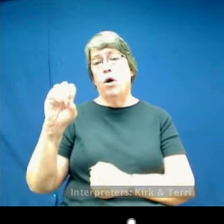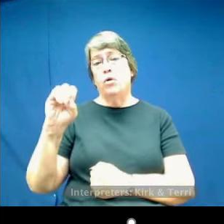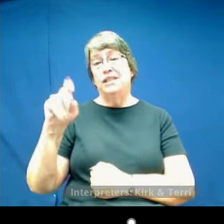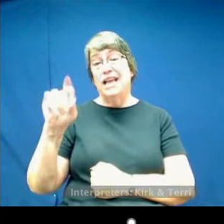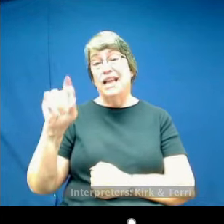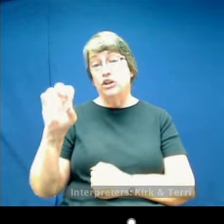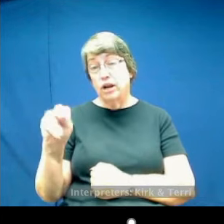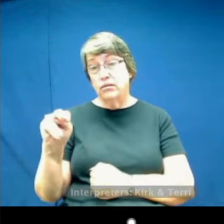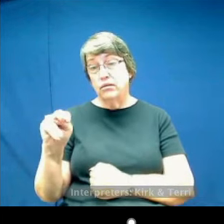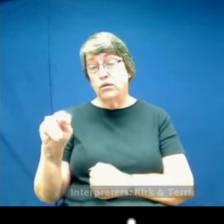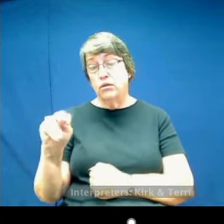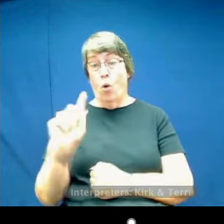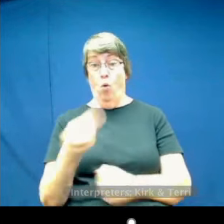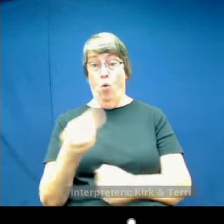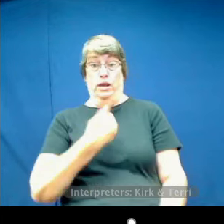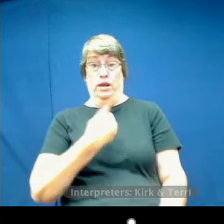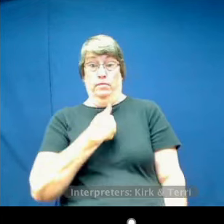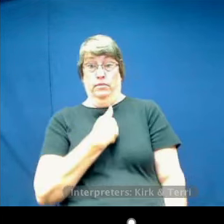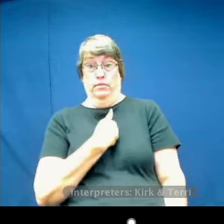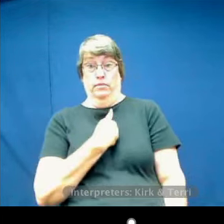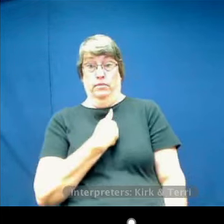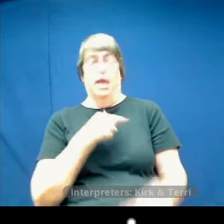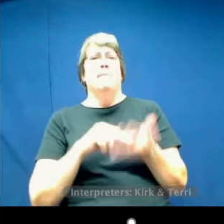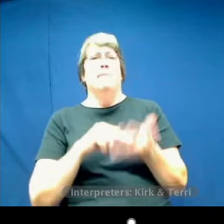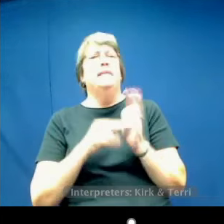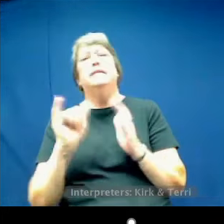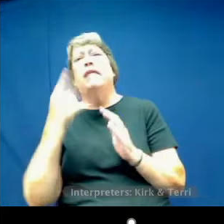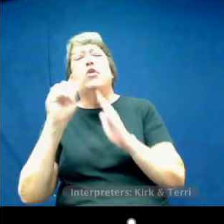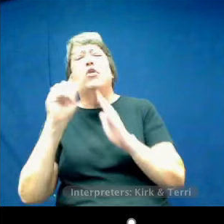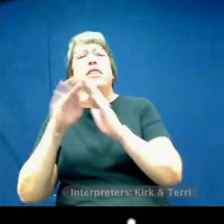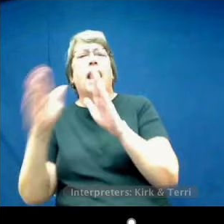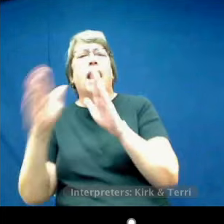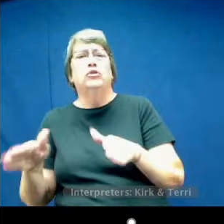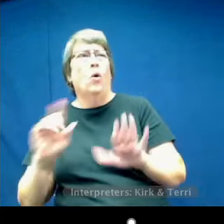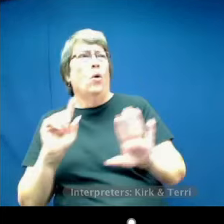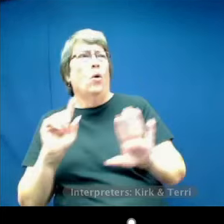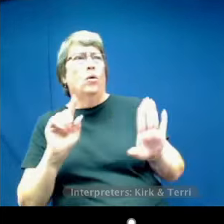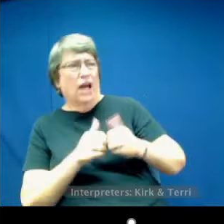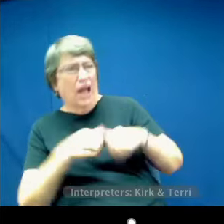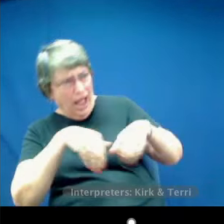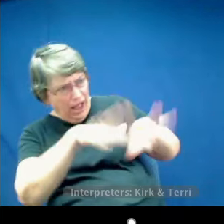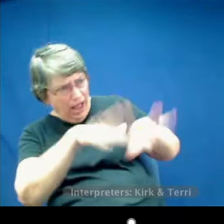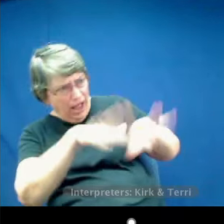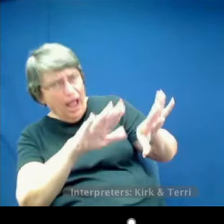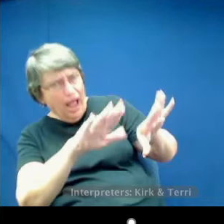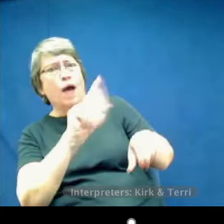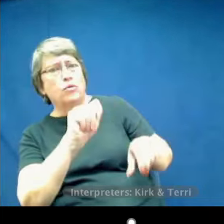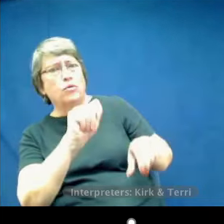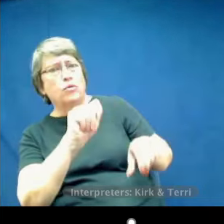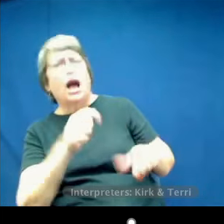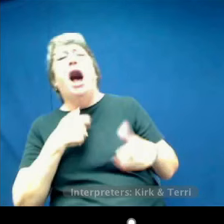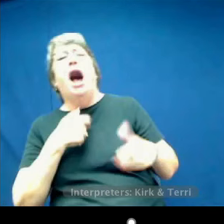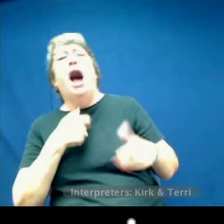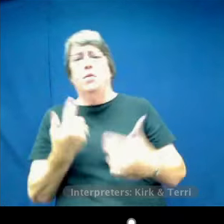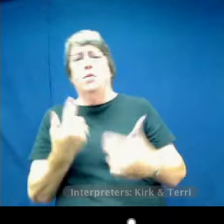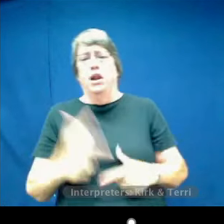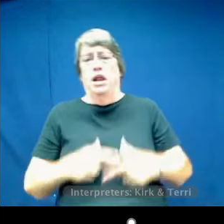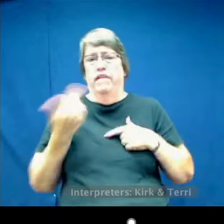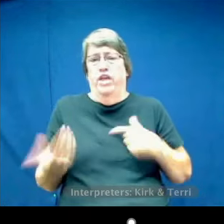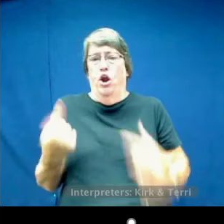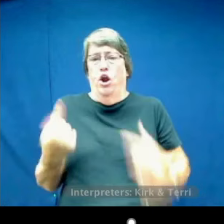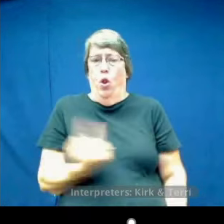apartment or condo or wherever you live. One person's going in and asking the court to give them the right to live there. So those are all the kinds